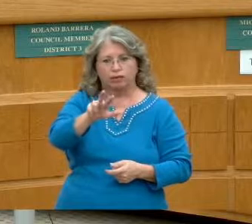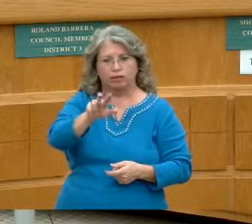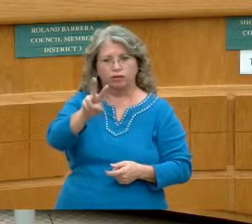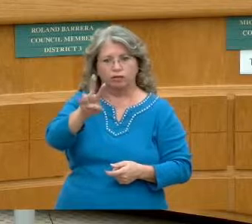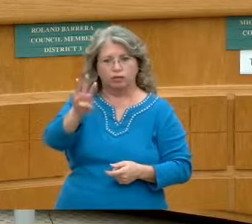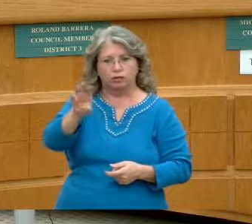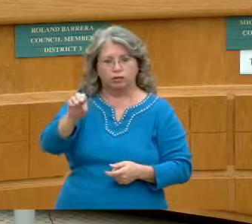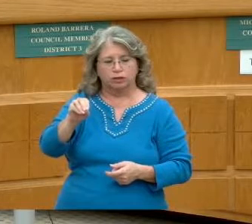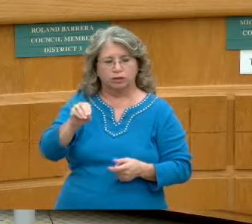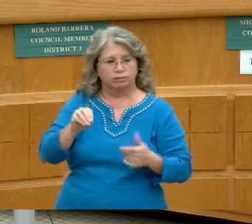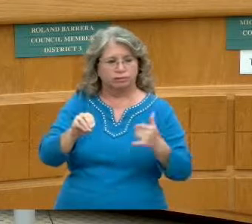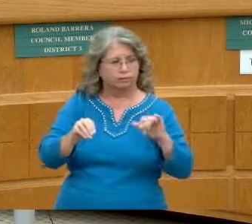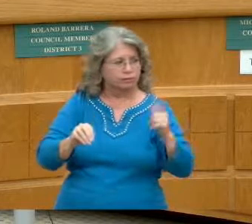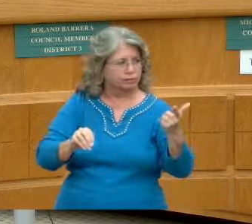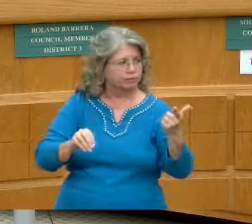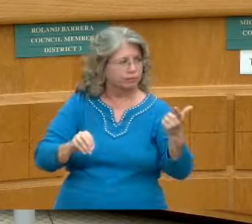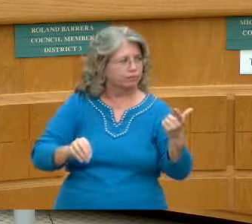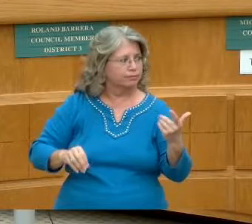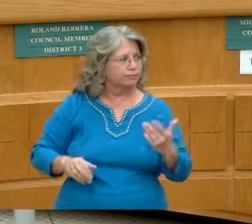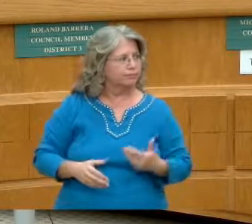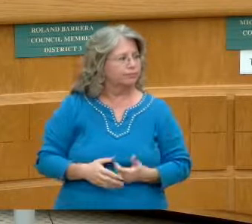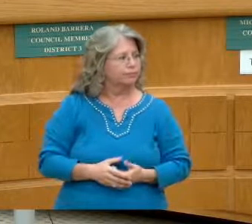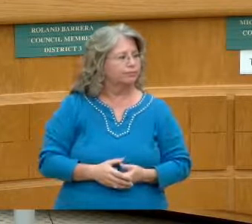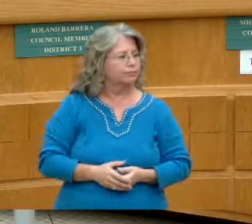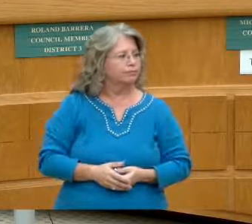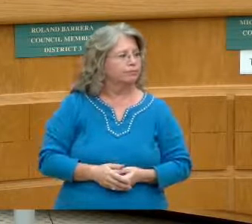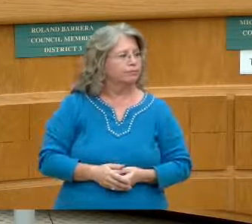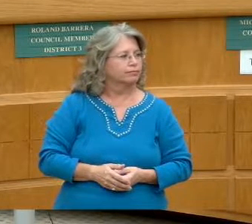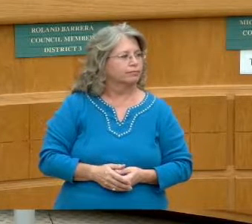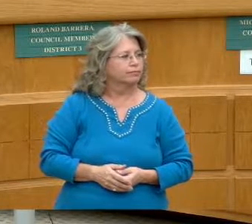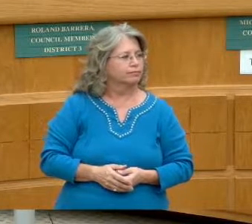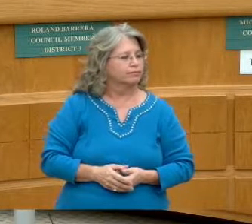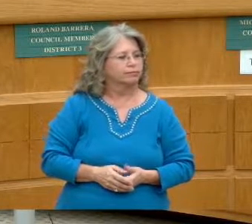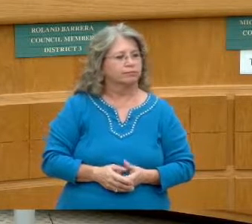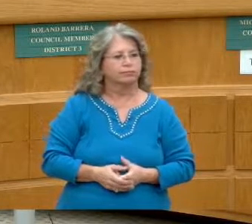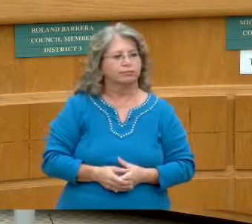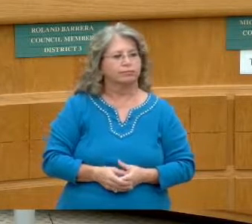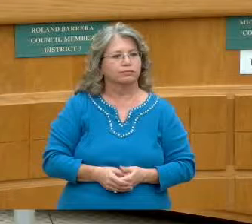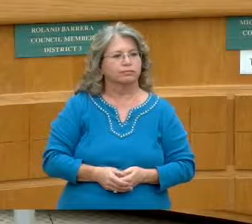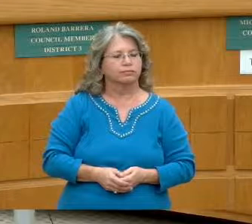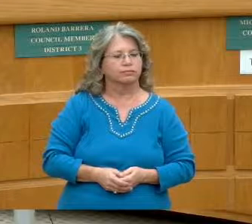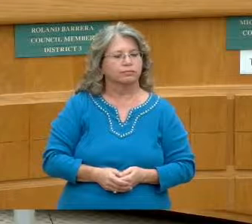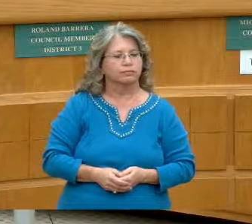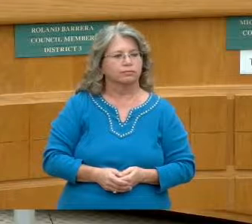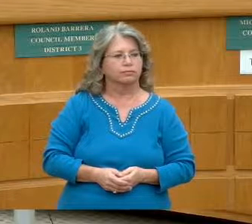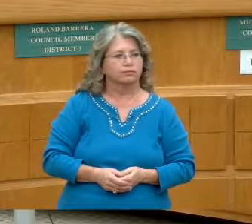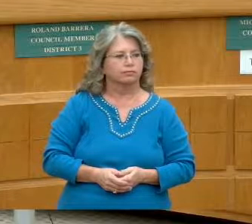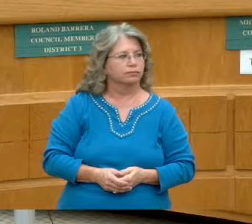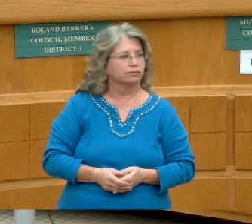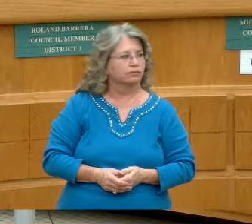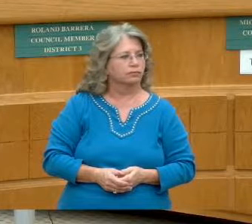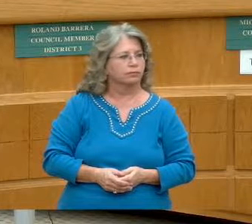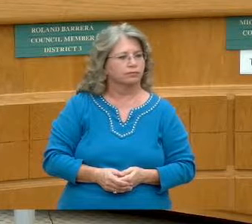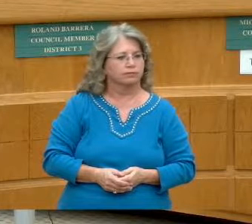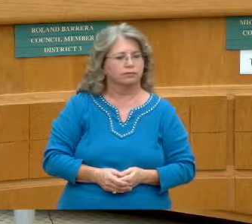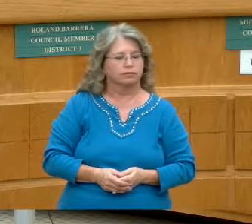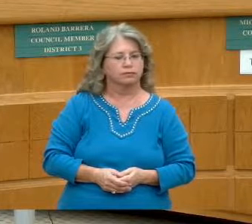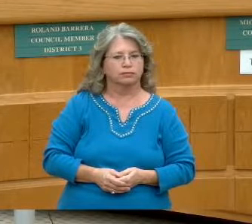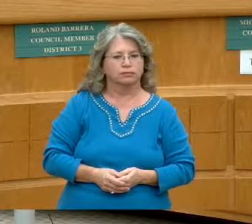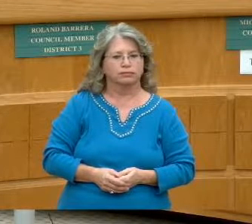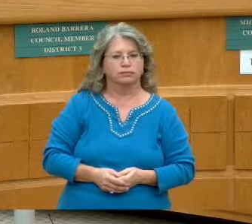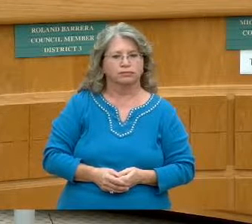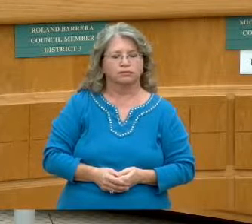512-883-2400. Vamos a estar presentando varias preguntas y respuestas de las más frecuentes. La primera pregunta, ¿dónde puedo ir para hacerme la prueba